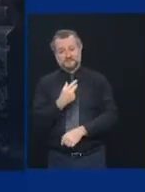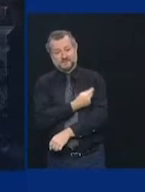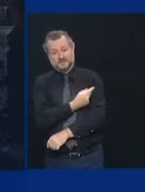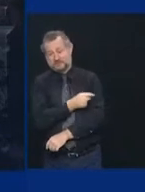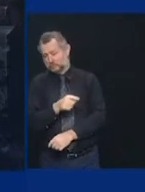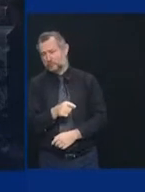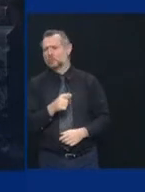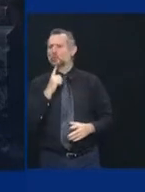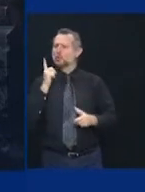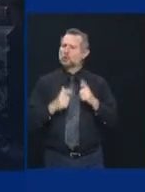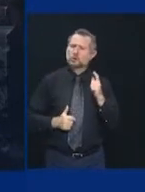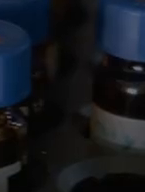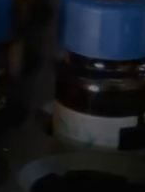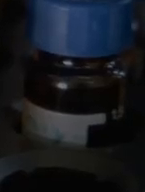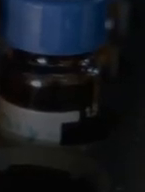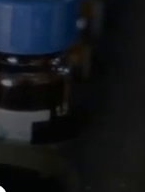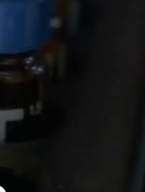done during COVID to date.